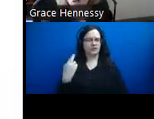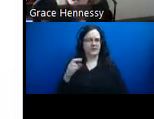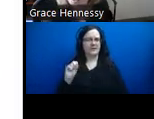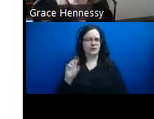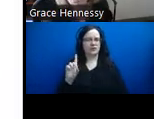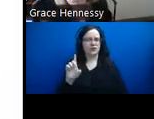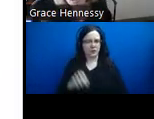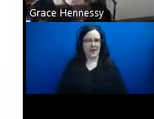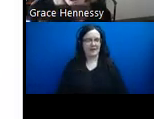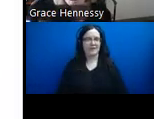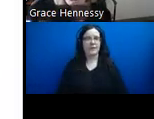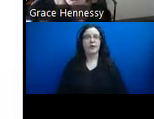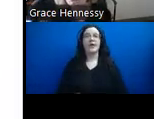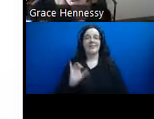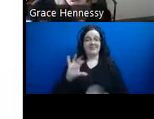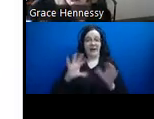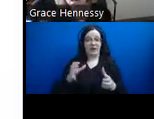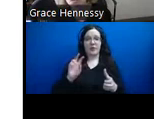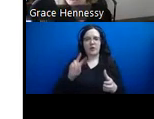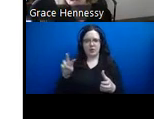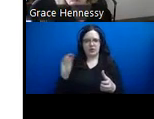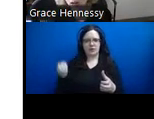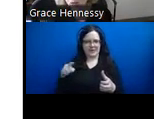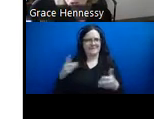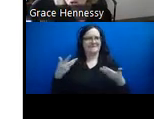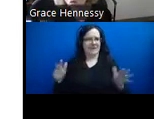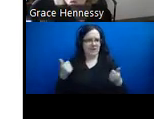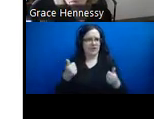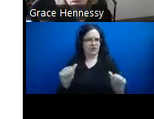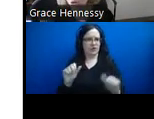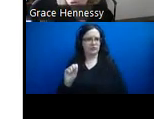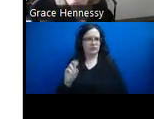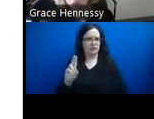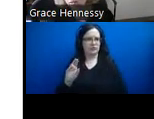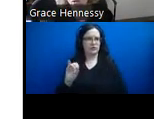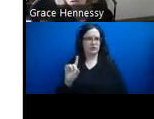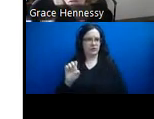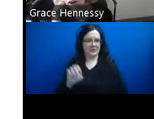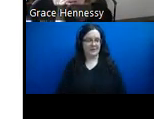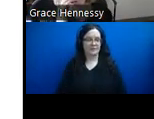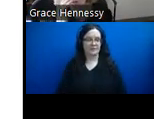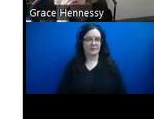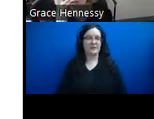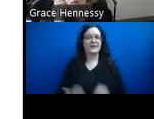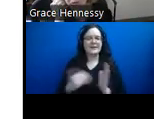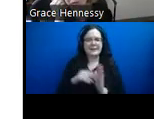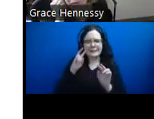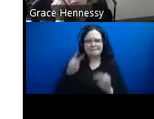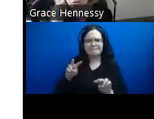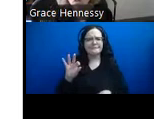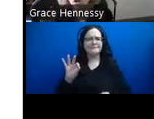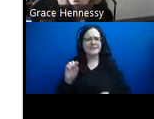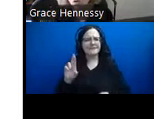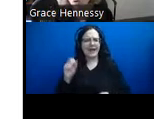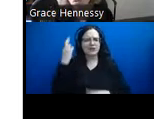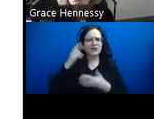and 22% of that group had made a suicide attempt. When they tried to, again, look at the factors that may contribute to this